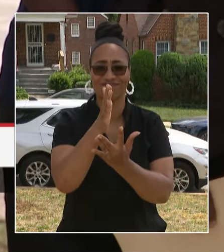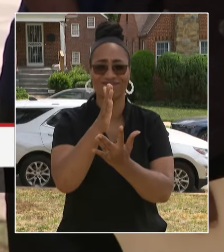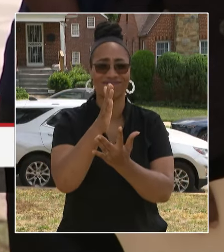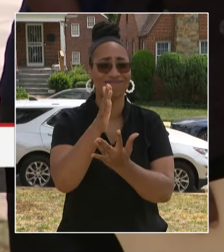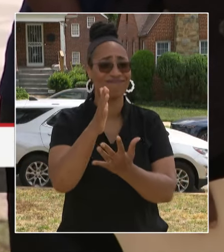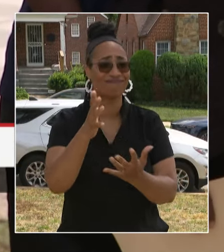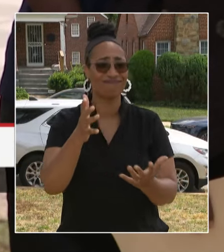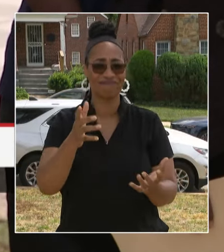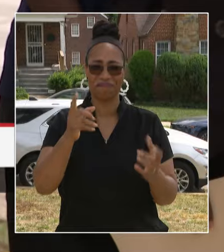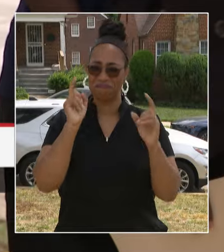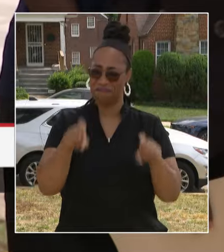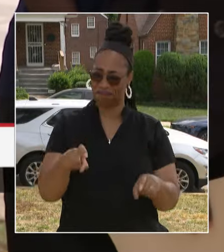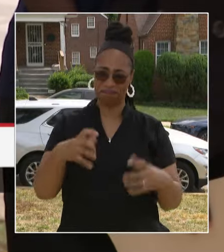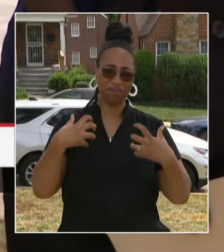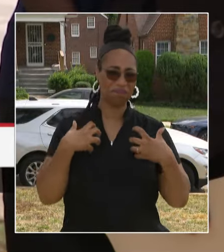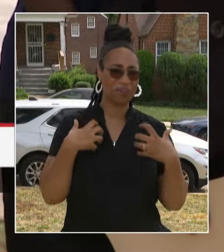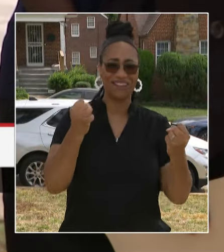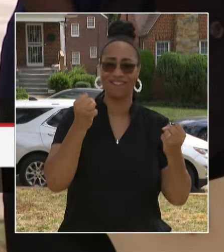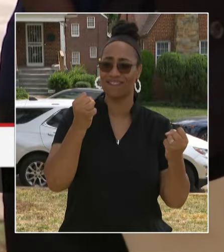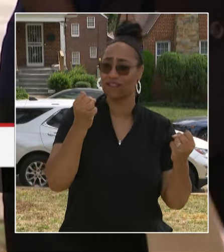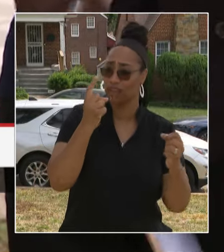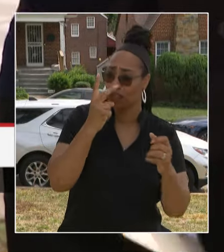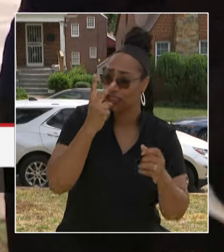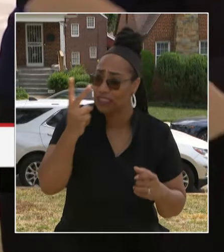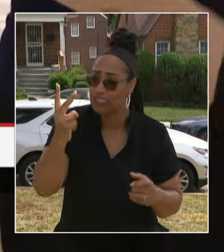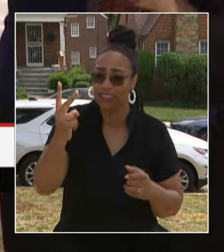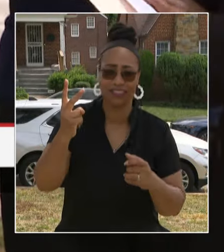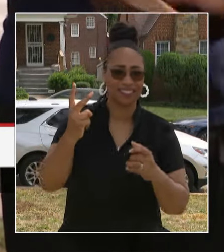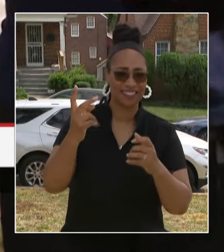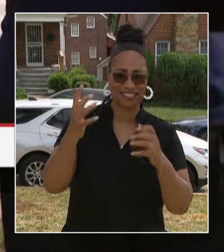if only we're brave enough to be it.